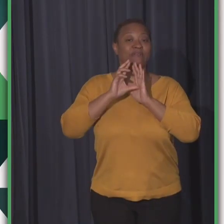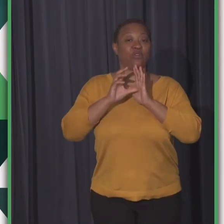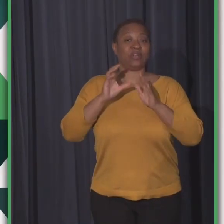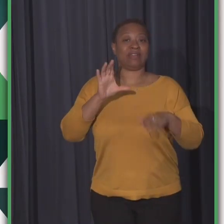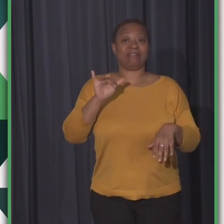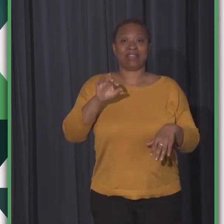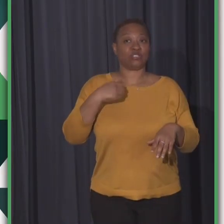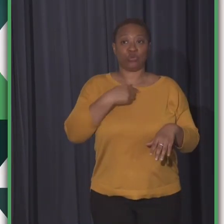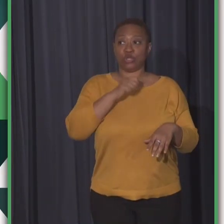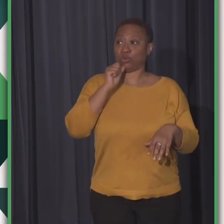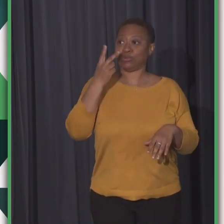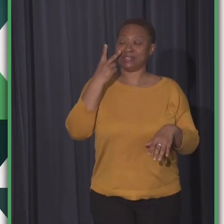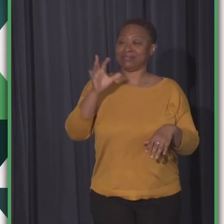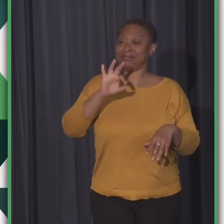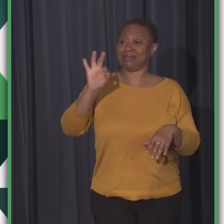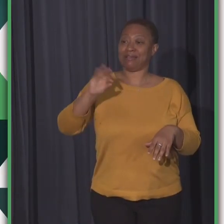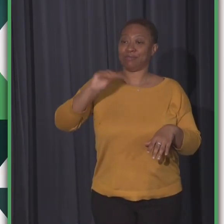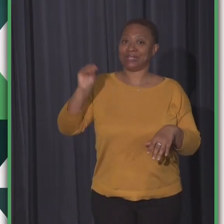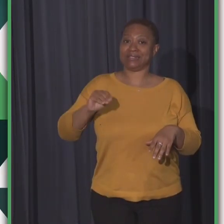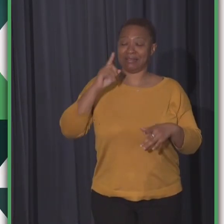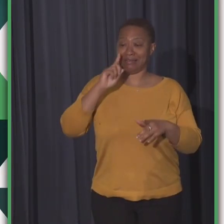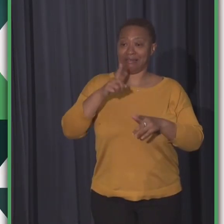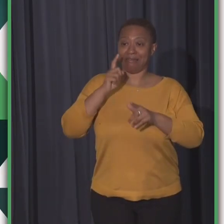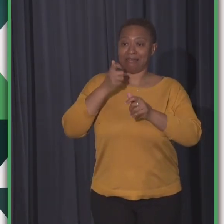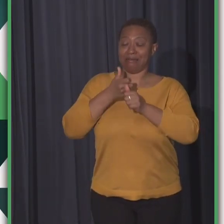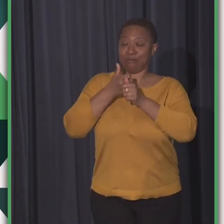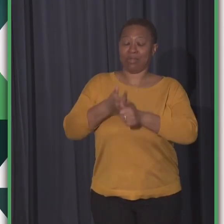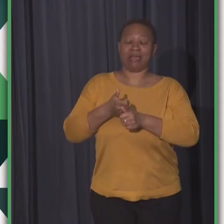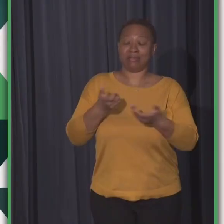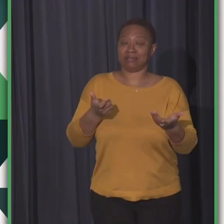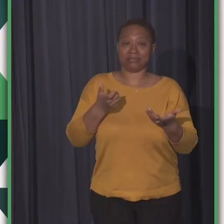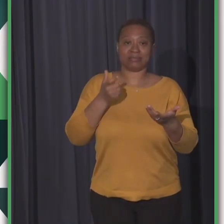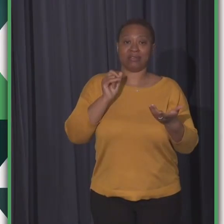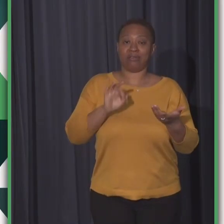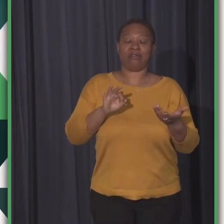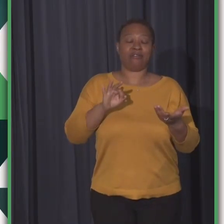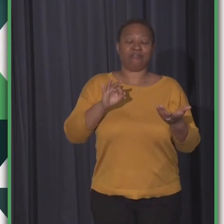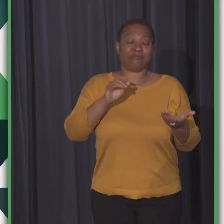that in what we're reviewing here in terms of body worn